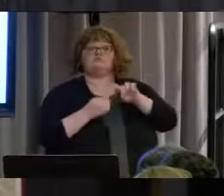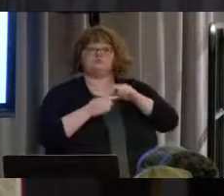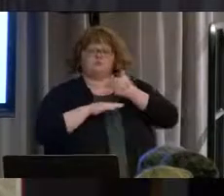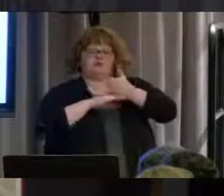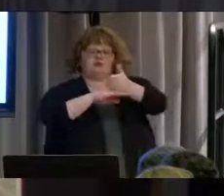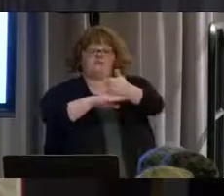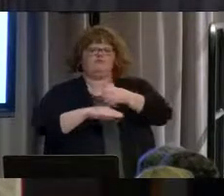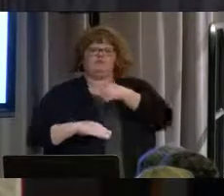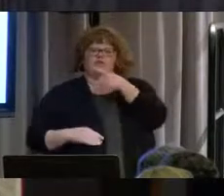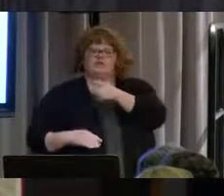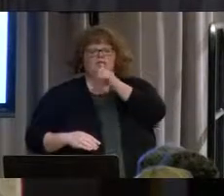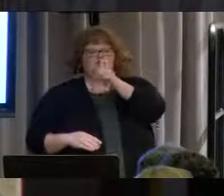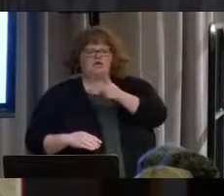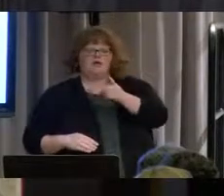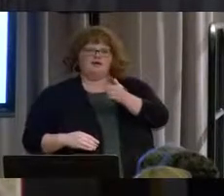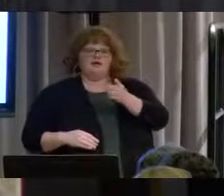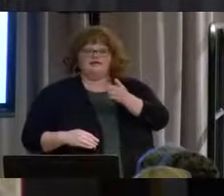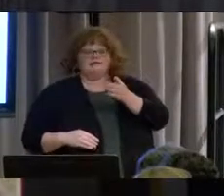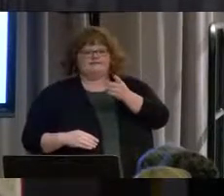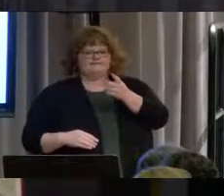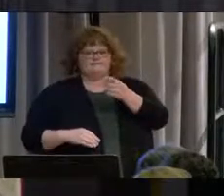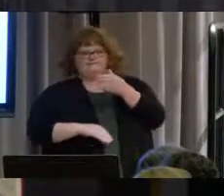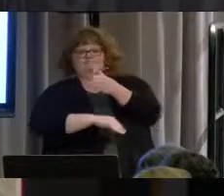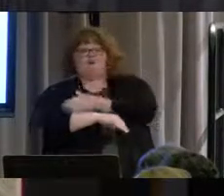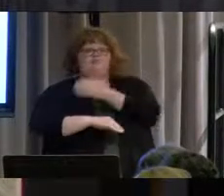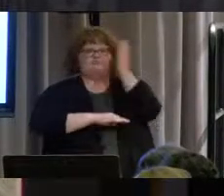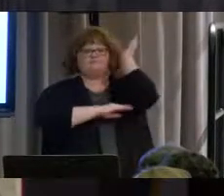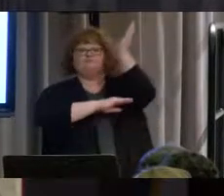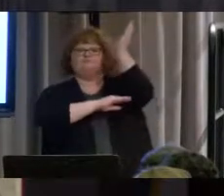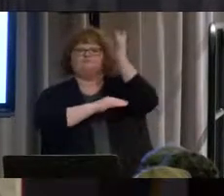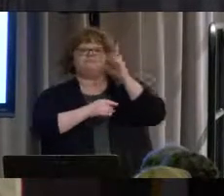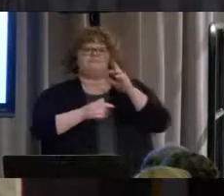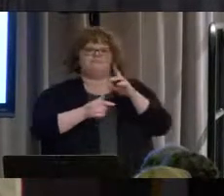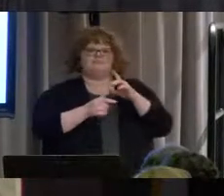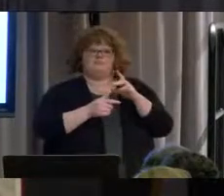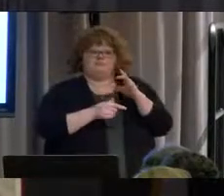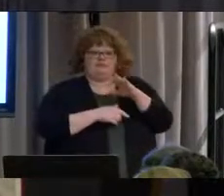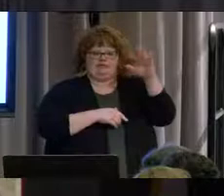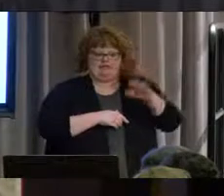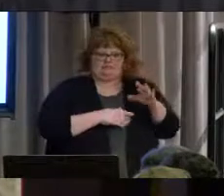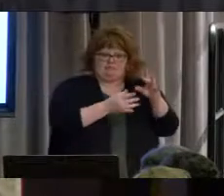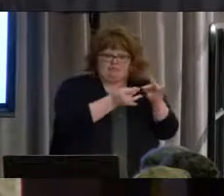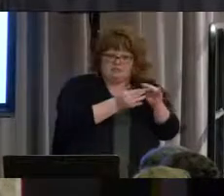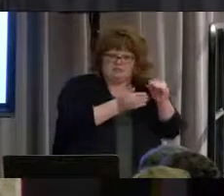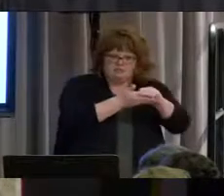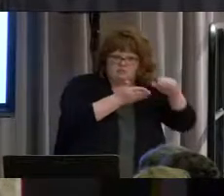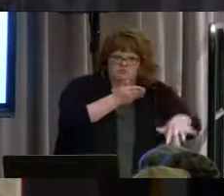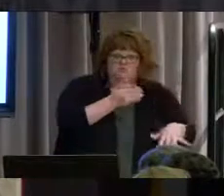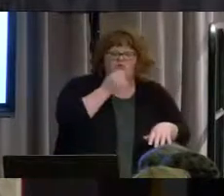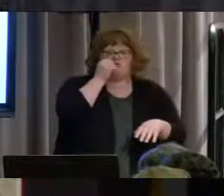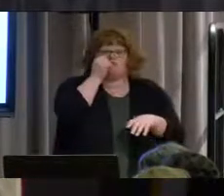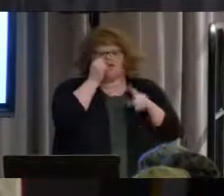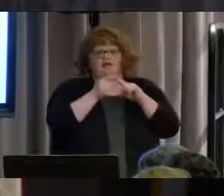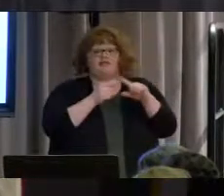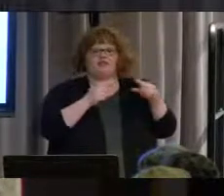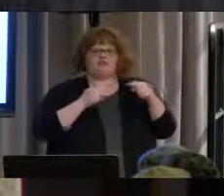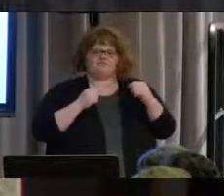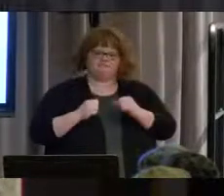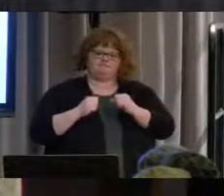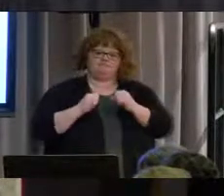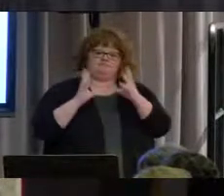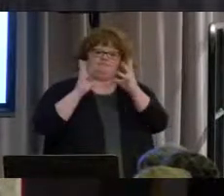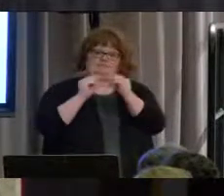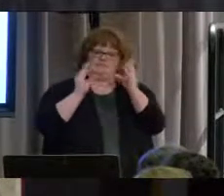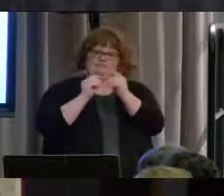did not mention removal as one of the possibilities. And we had a big meeting at the then Virginia